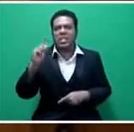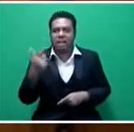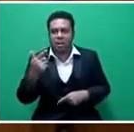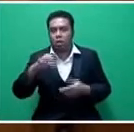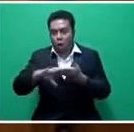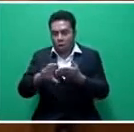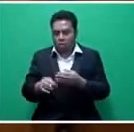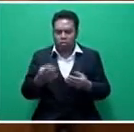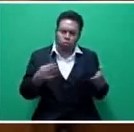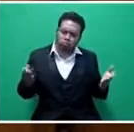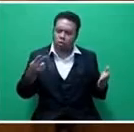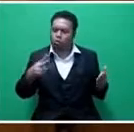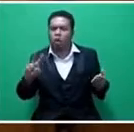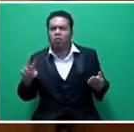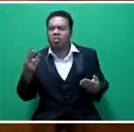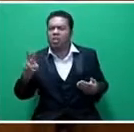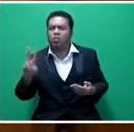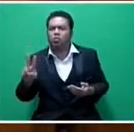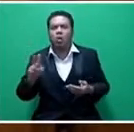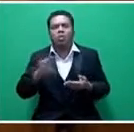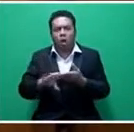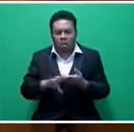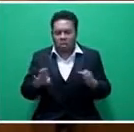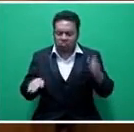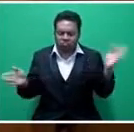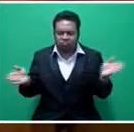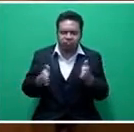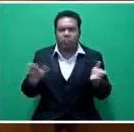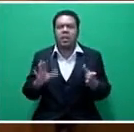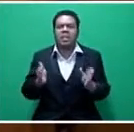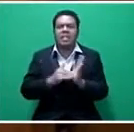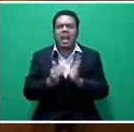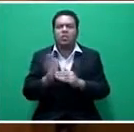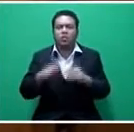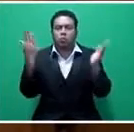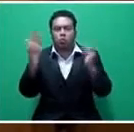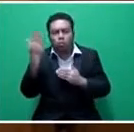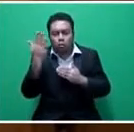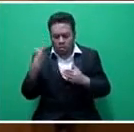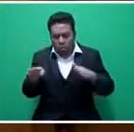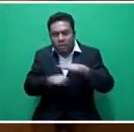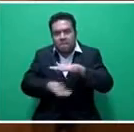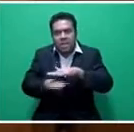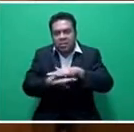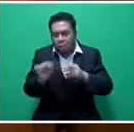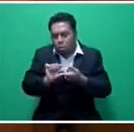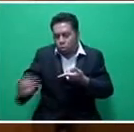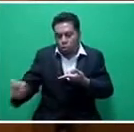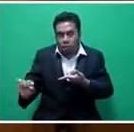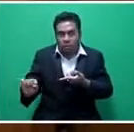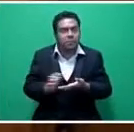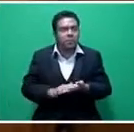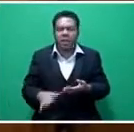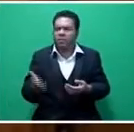$157 to $232, with small schools with the numbers less than 200 receiving a base grant. So if the school has a roll